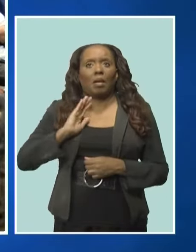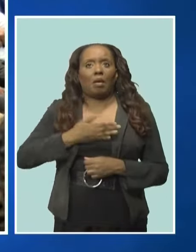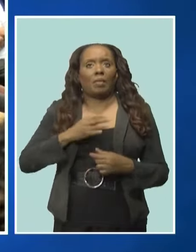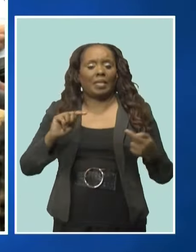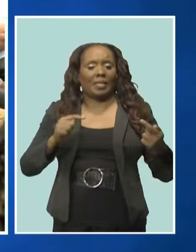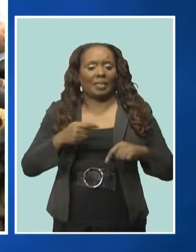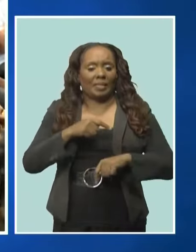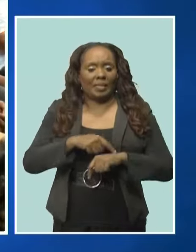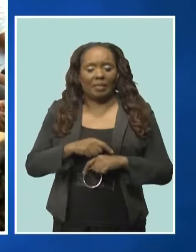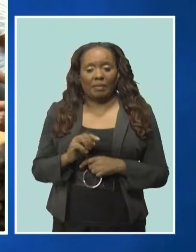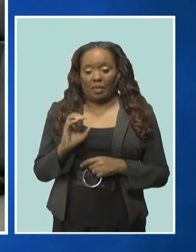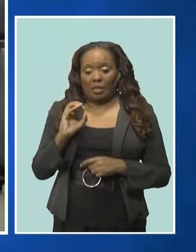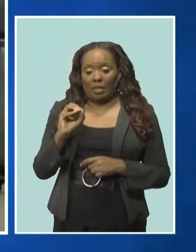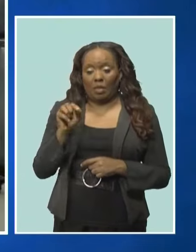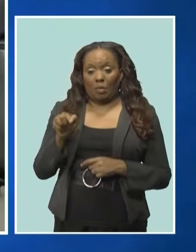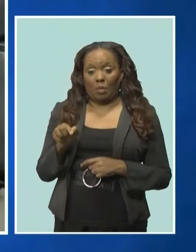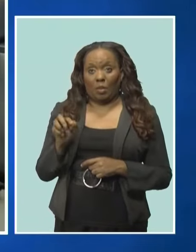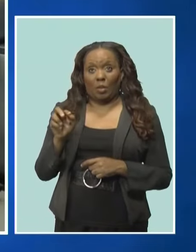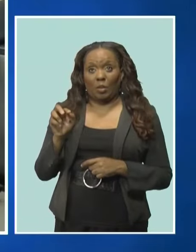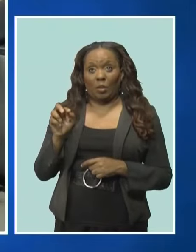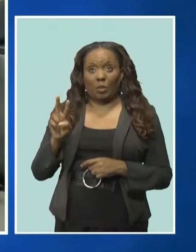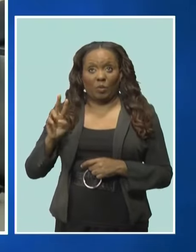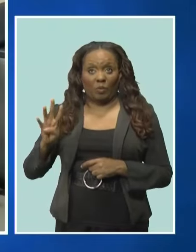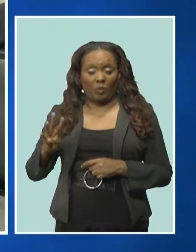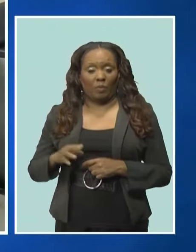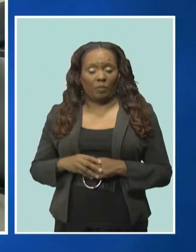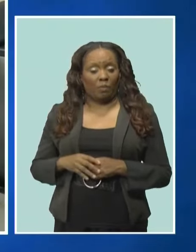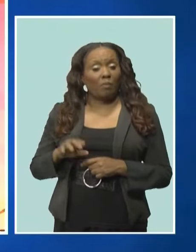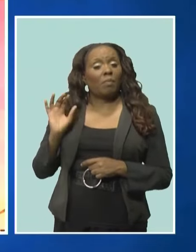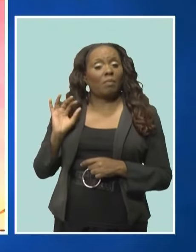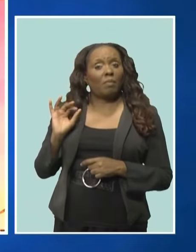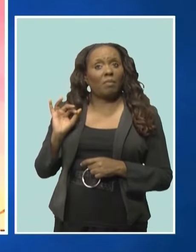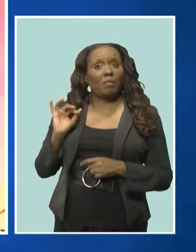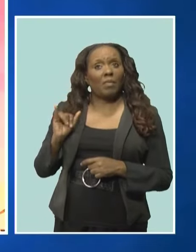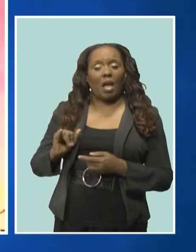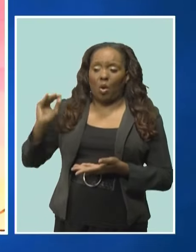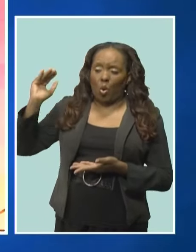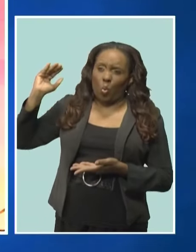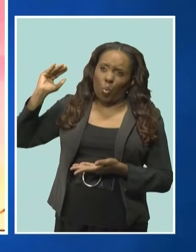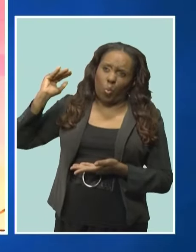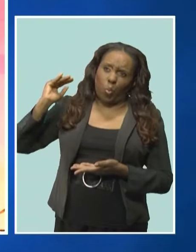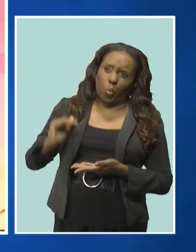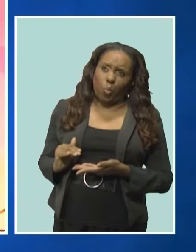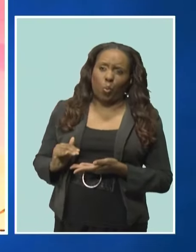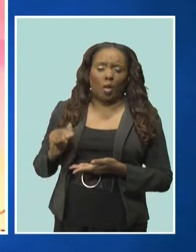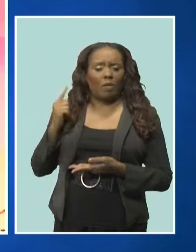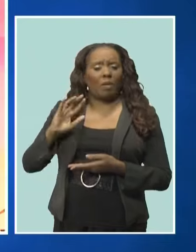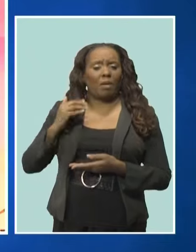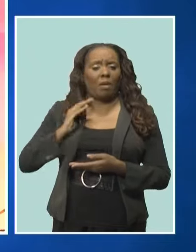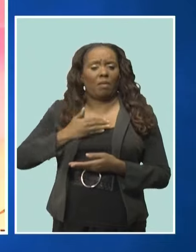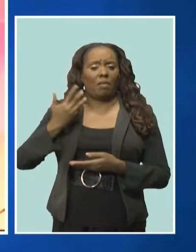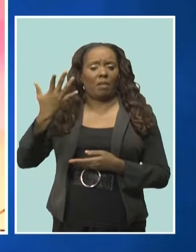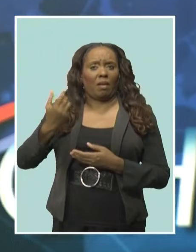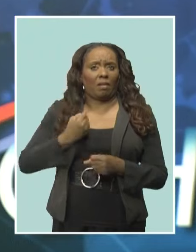to 0.24. And that's 43% of a reduction over our 5-year rolling